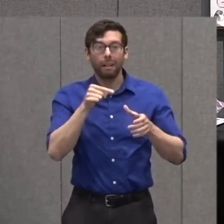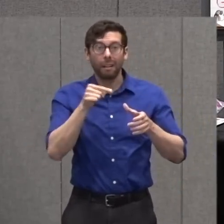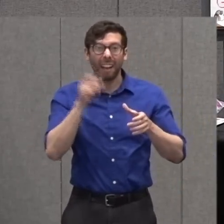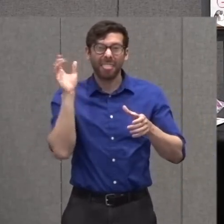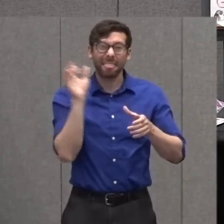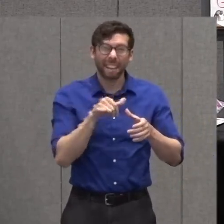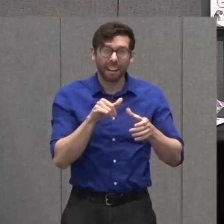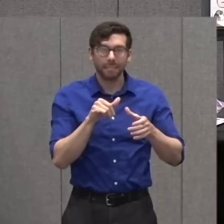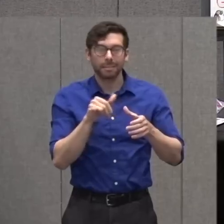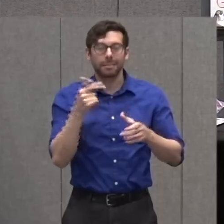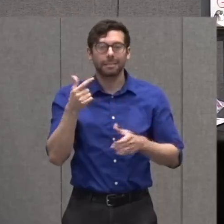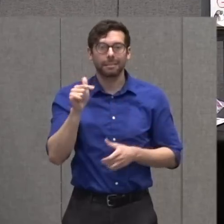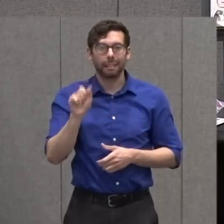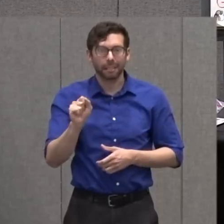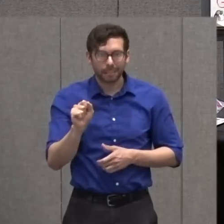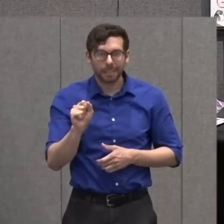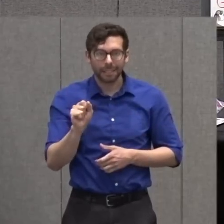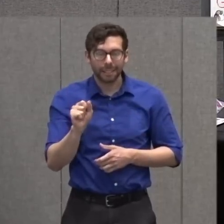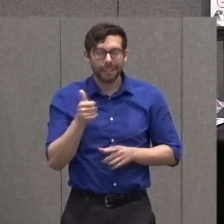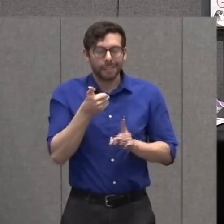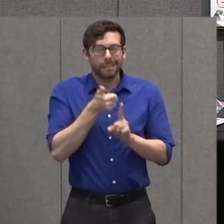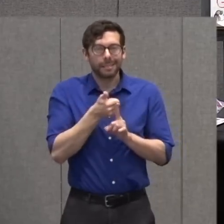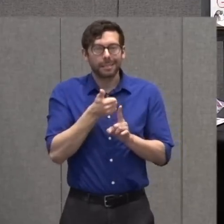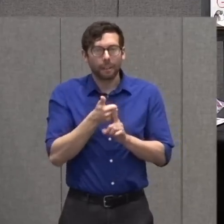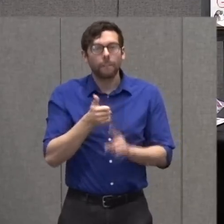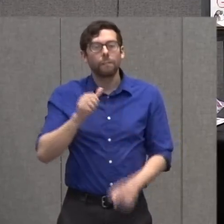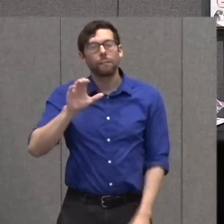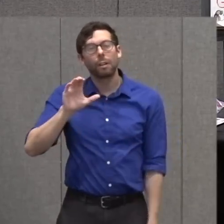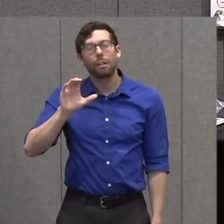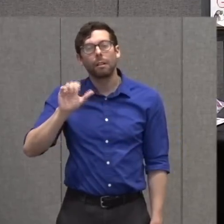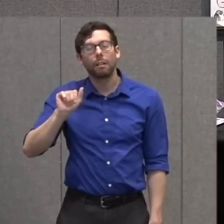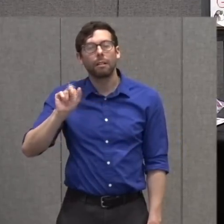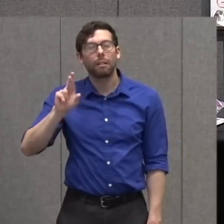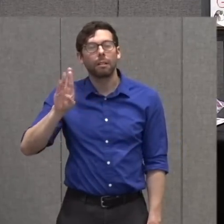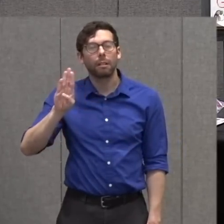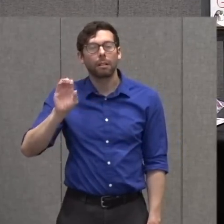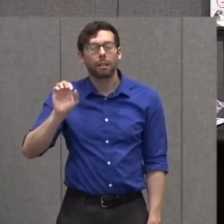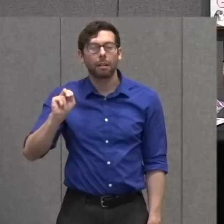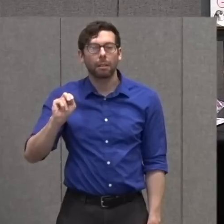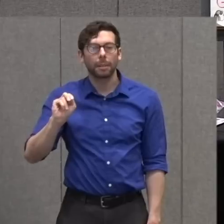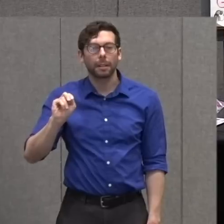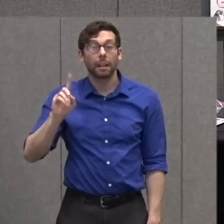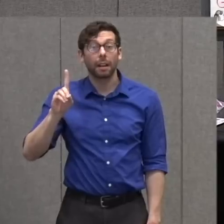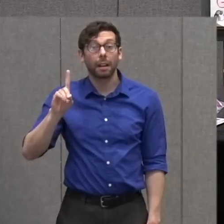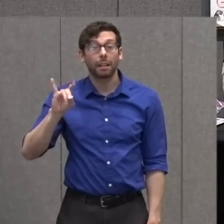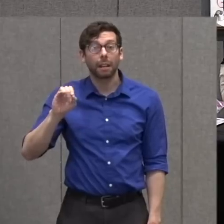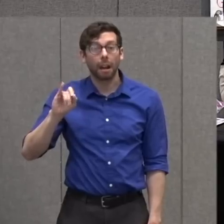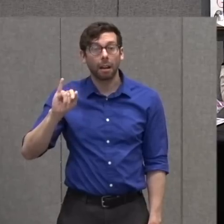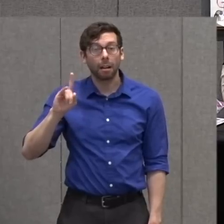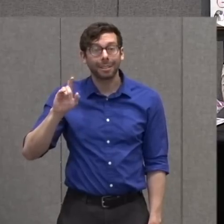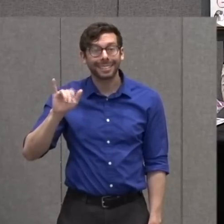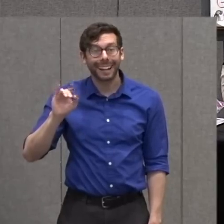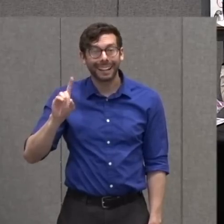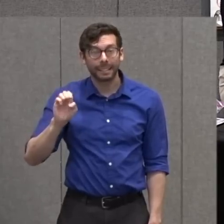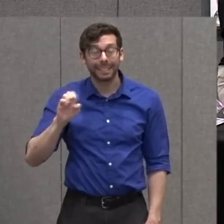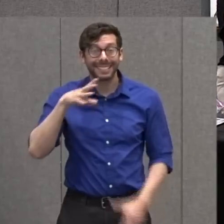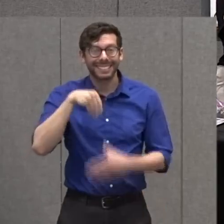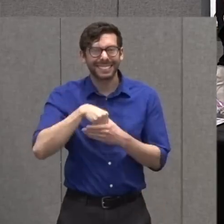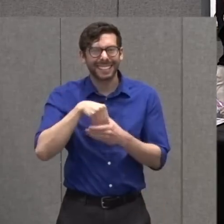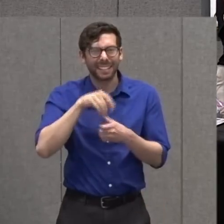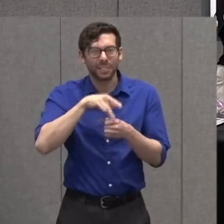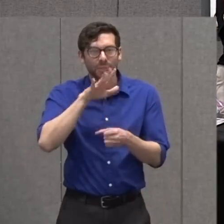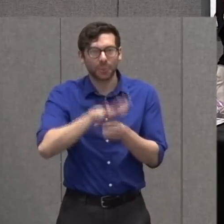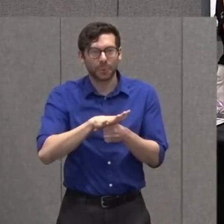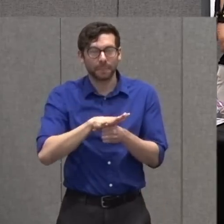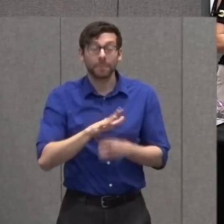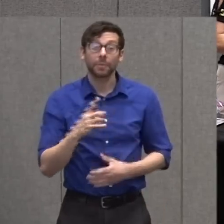the carbonation and the carbon dioxide that's inside the soda. Thank you. Okay. Very good. So yes, we're going to use all three